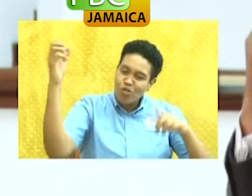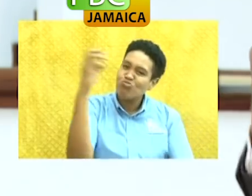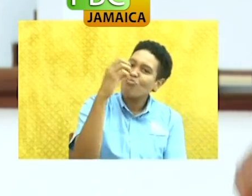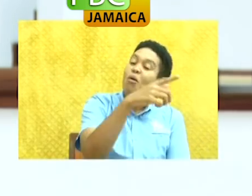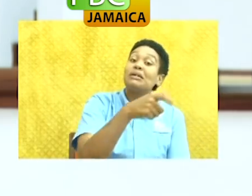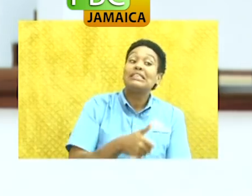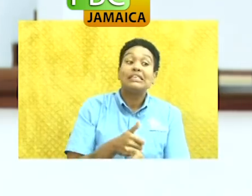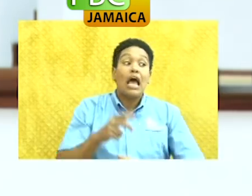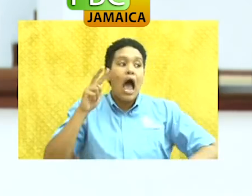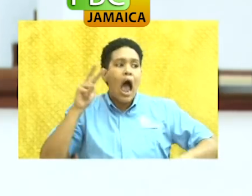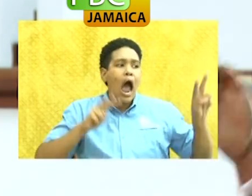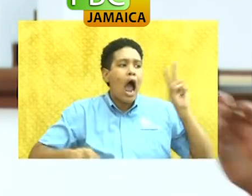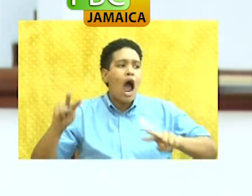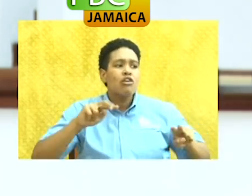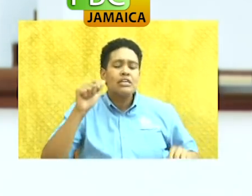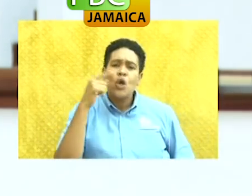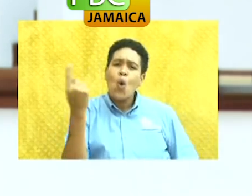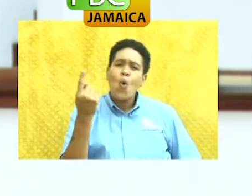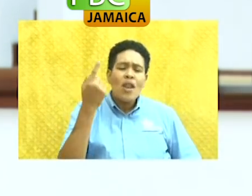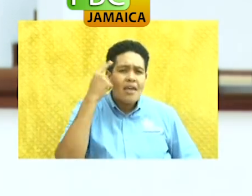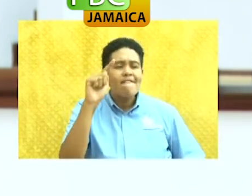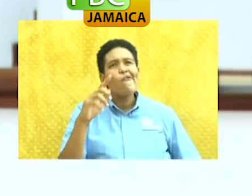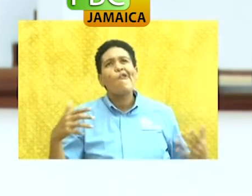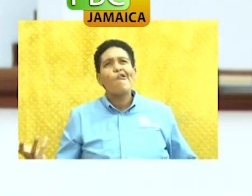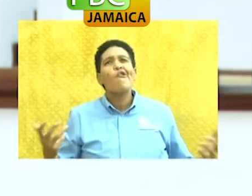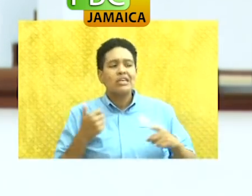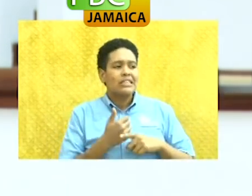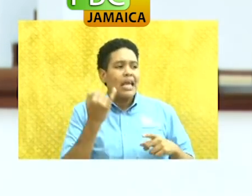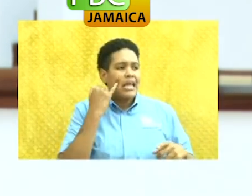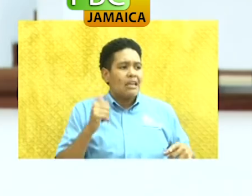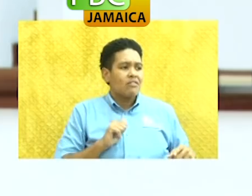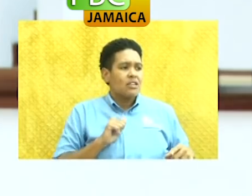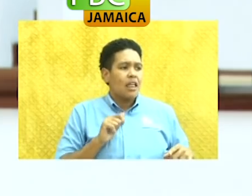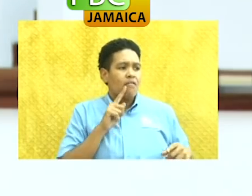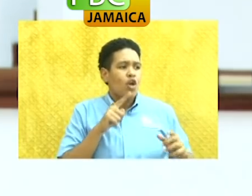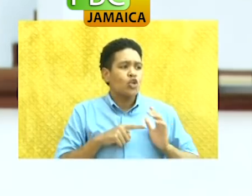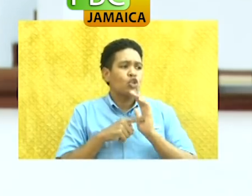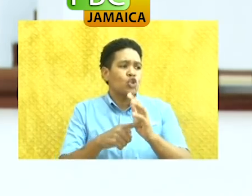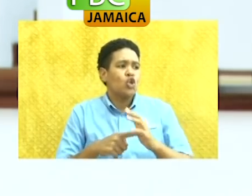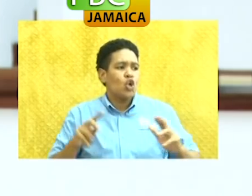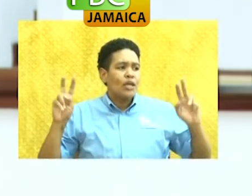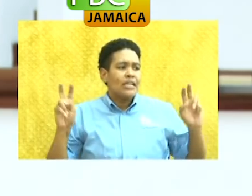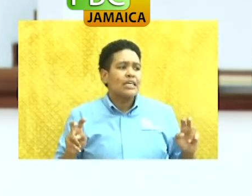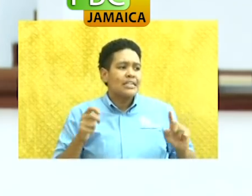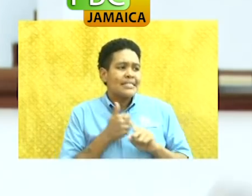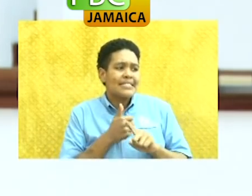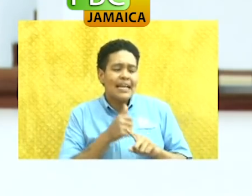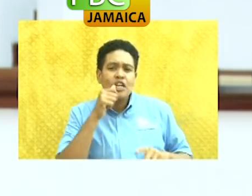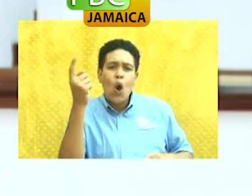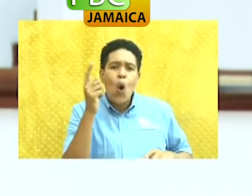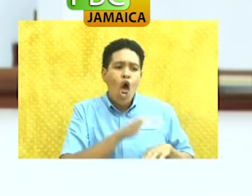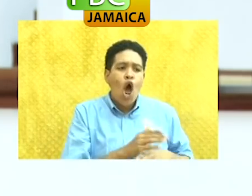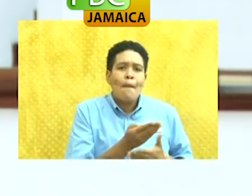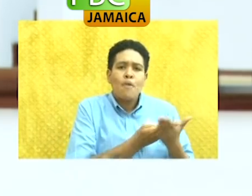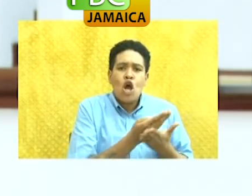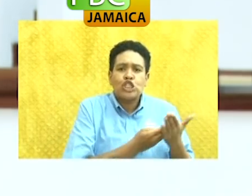or only or singularly on the fiduciary matters, not merely on the budgetary